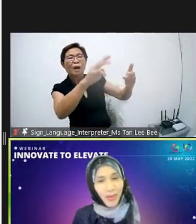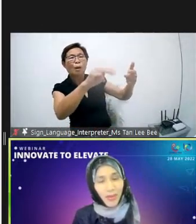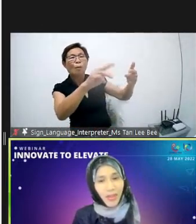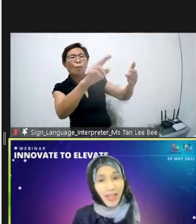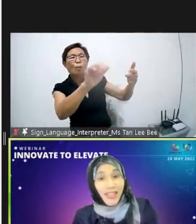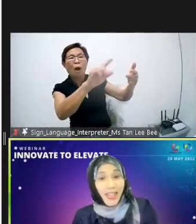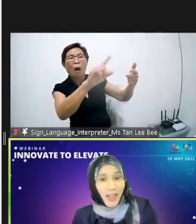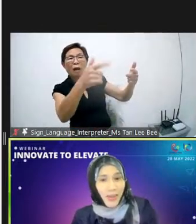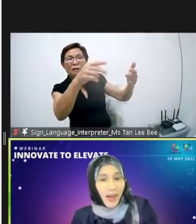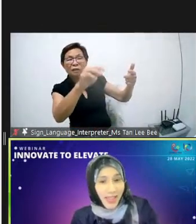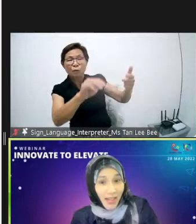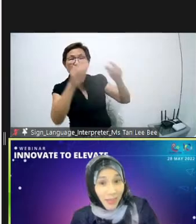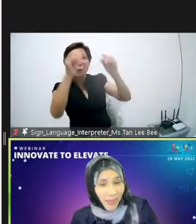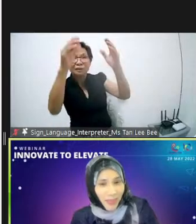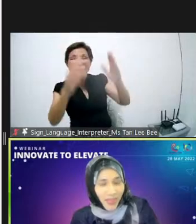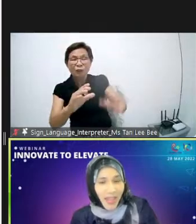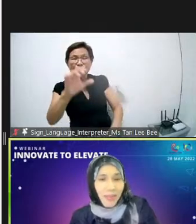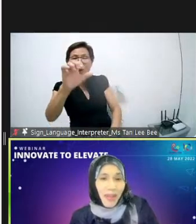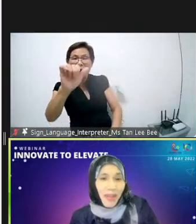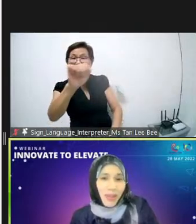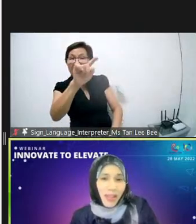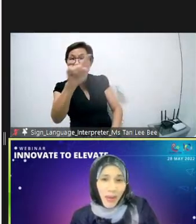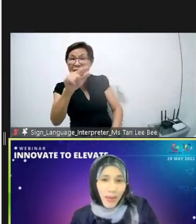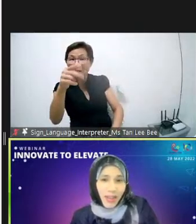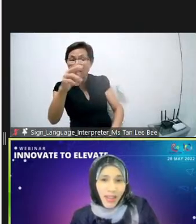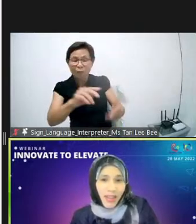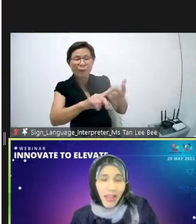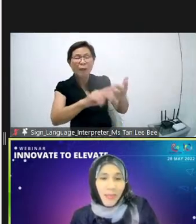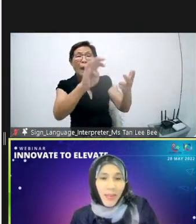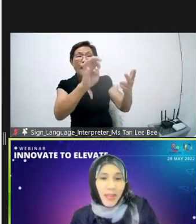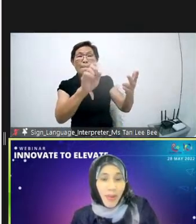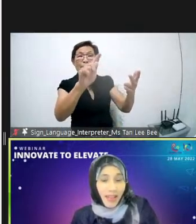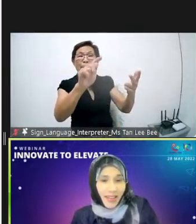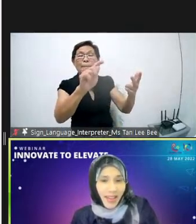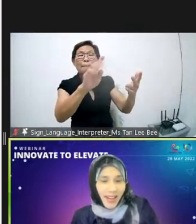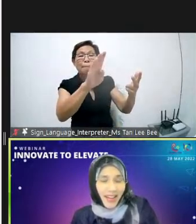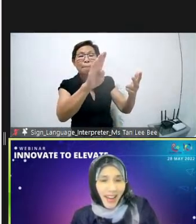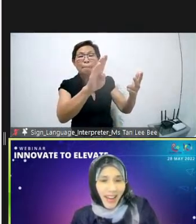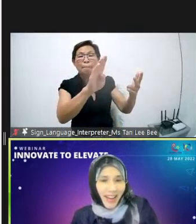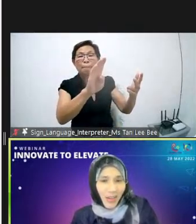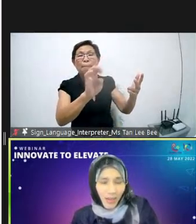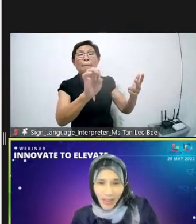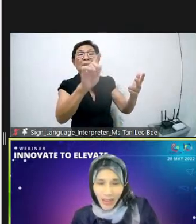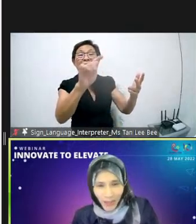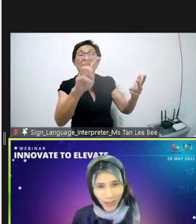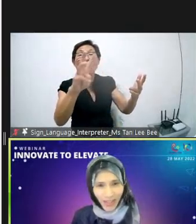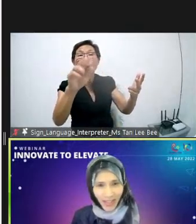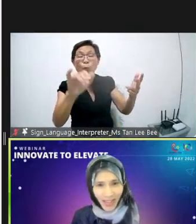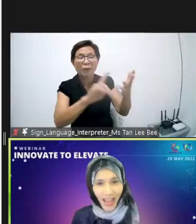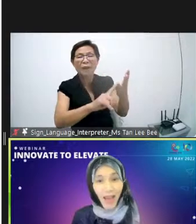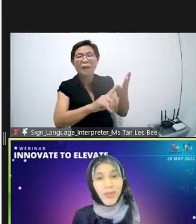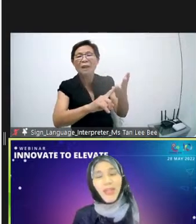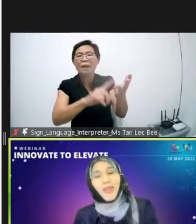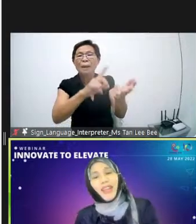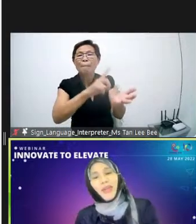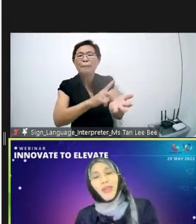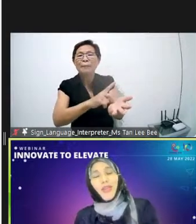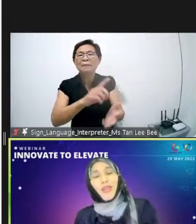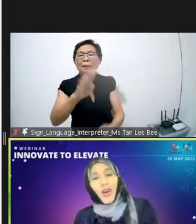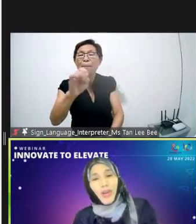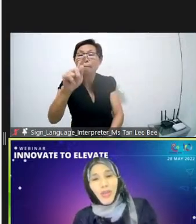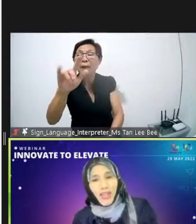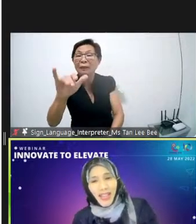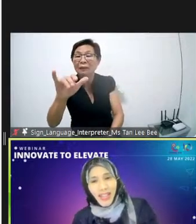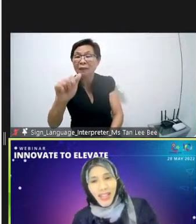or also known as Cikgu Azam, Ms. Betawi, Ms. Betia, and Dr. Irving. Absolutely